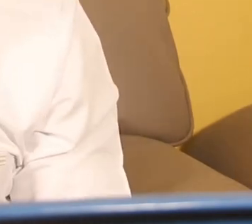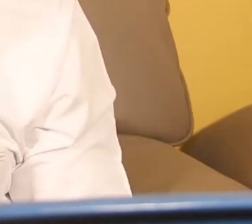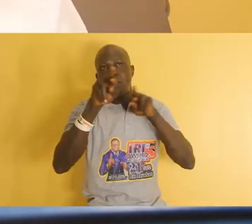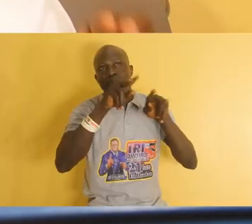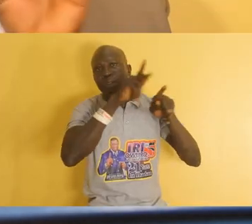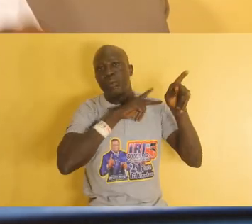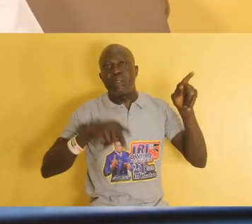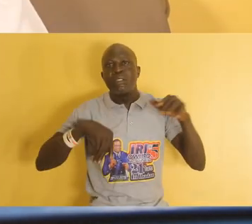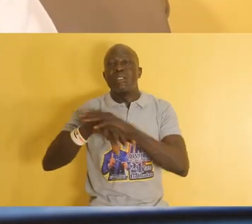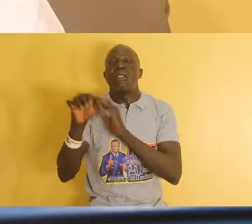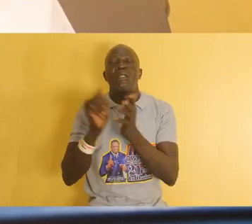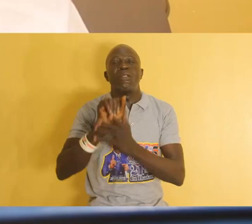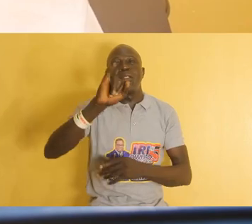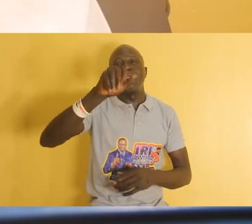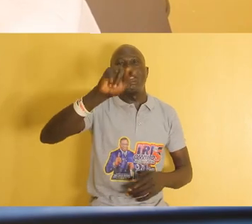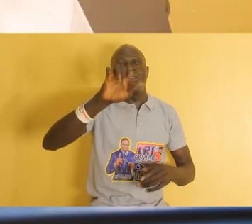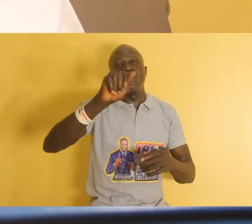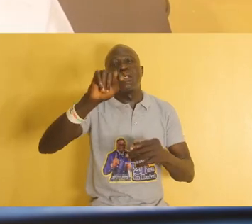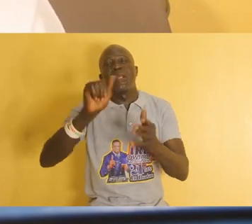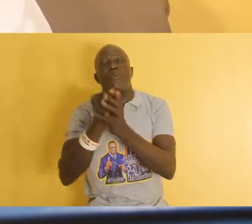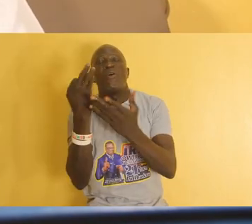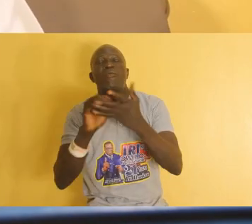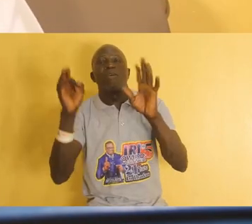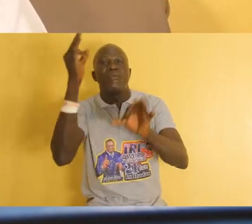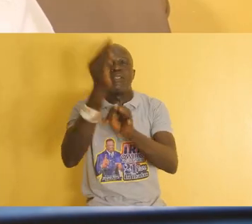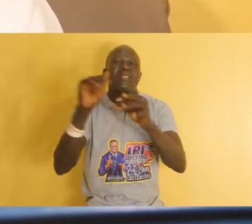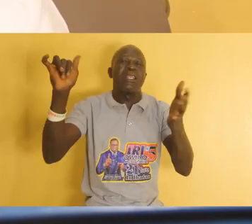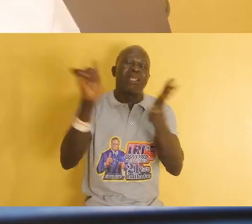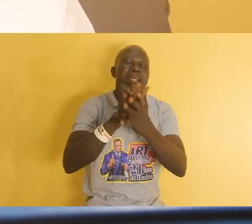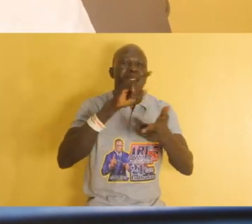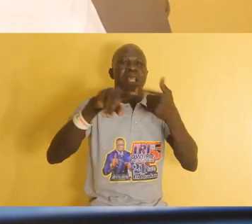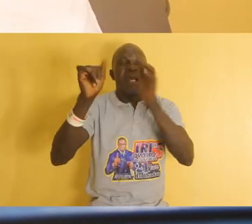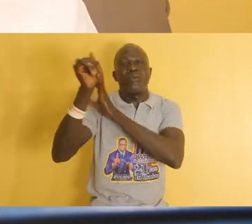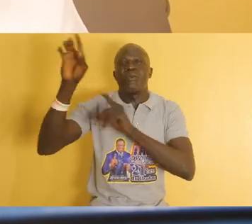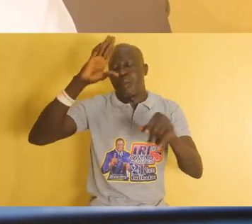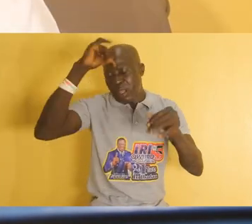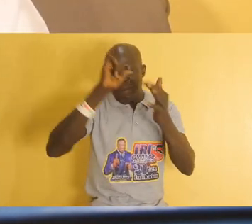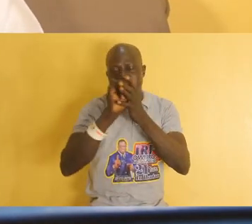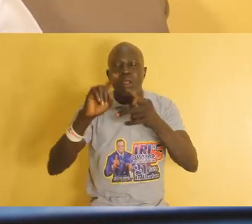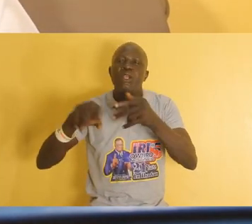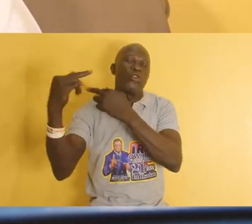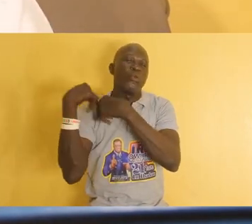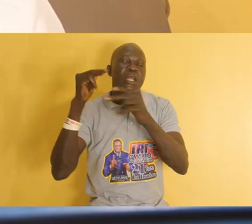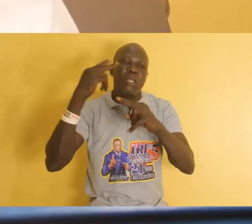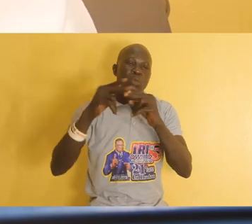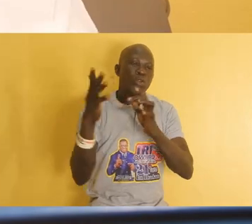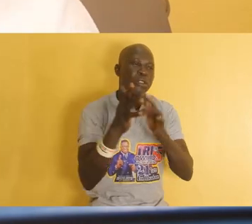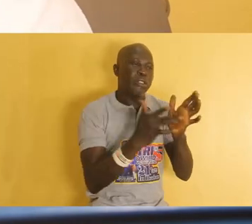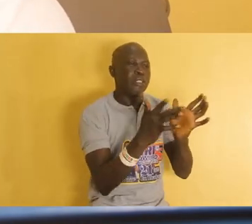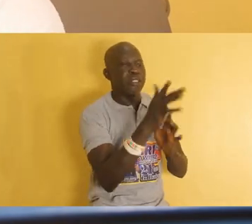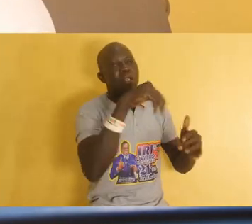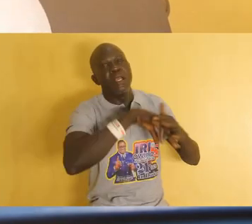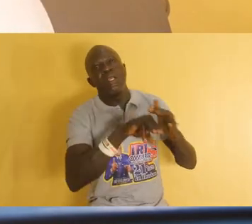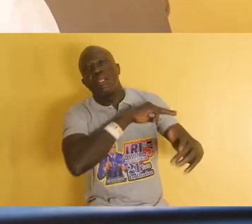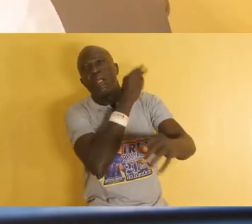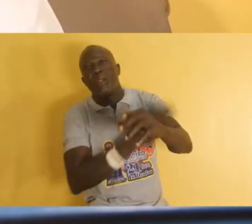Babasebioba. Lord, Instagram. On our Instagram. Official Dash. Official Dash. Babasebioba. Ruby Melasa. Oh, Madia